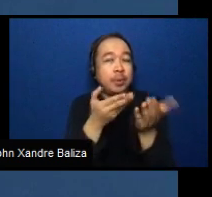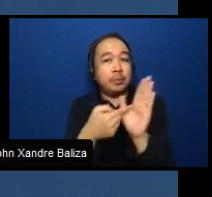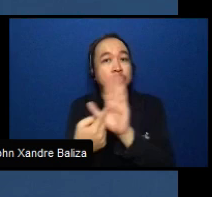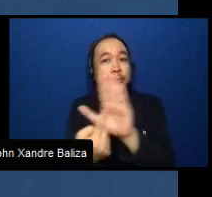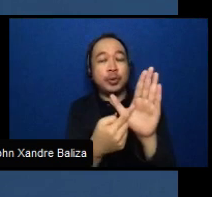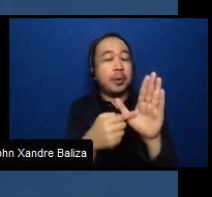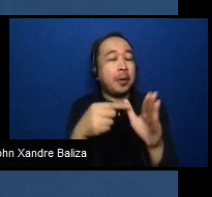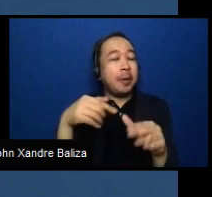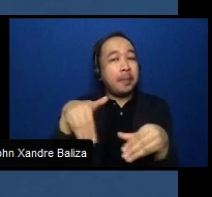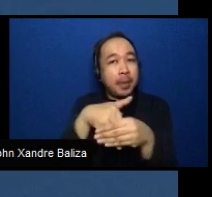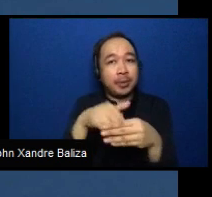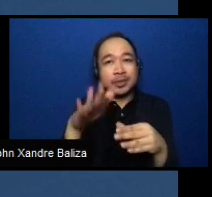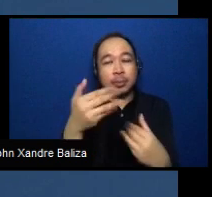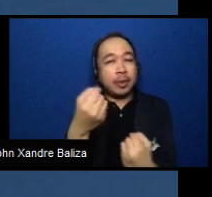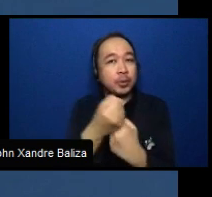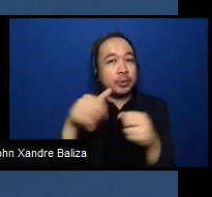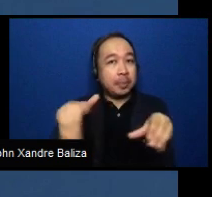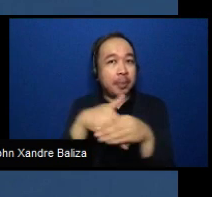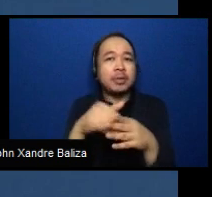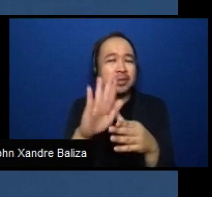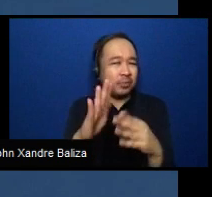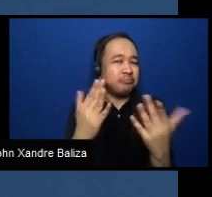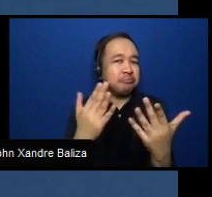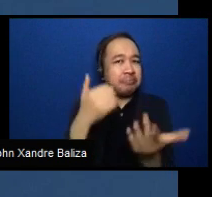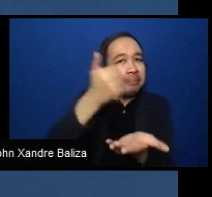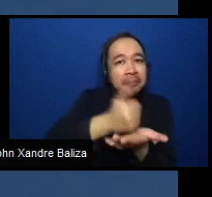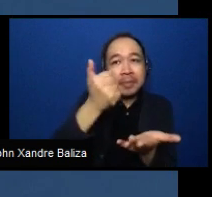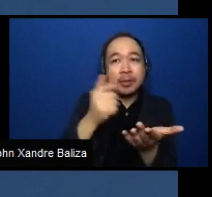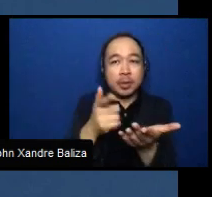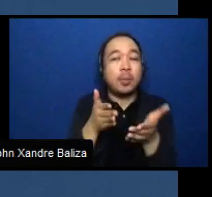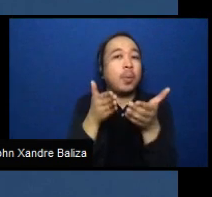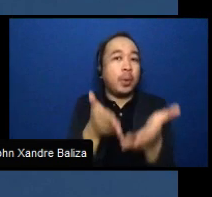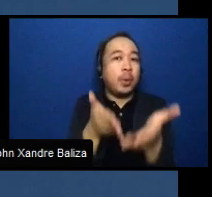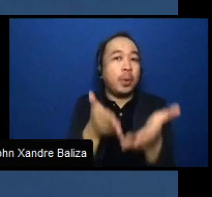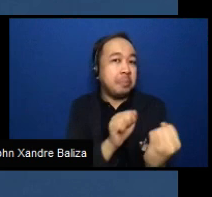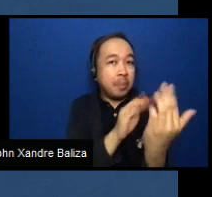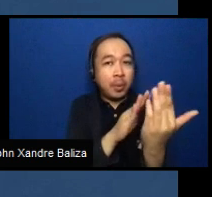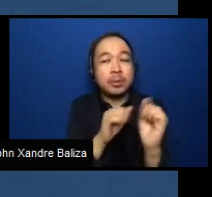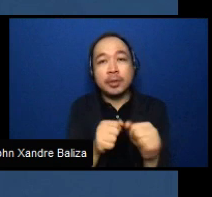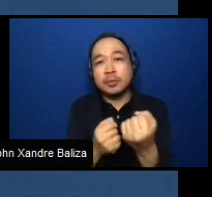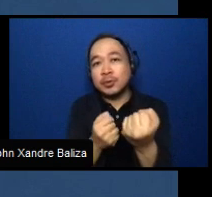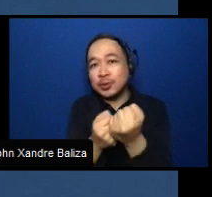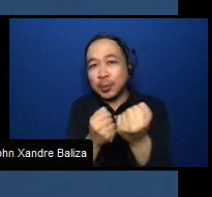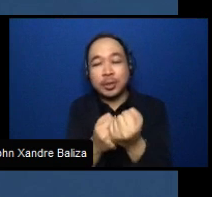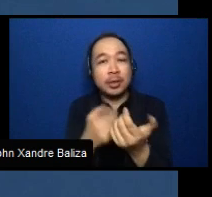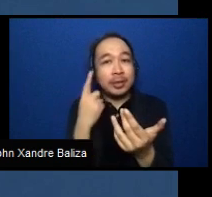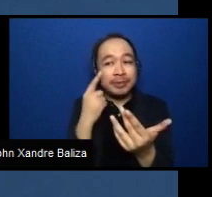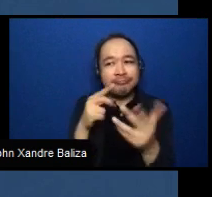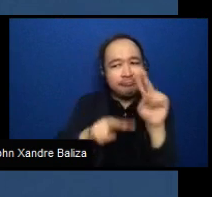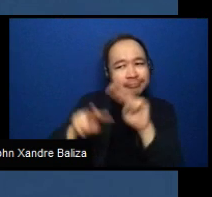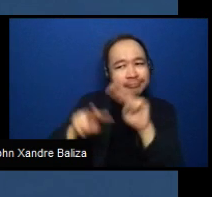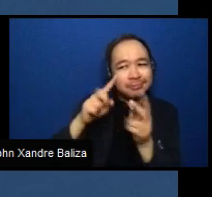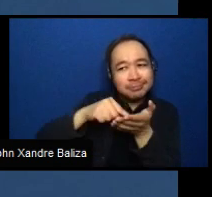for endorsement as a tool to support further reviews and appraisals of the